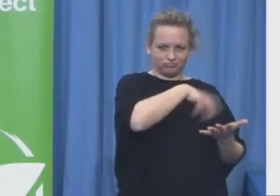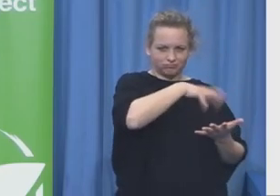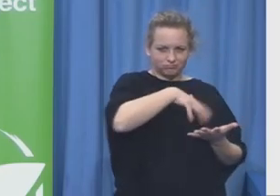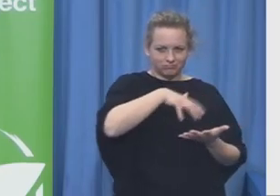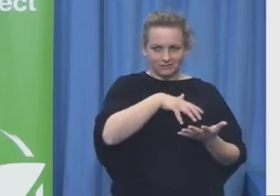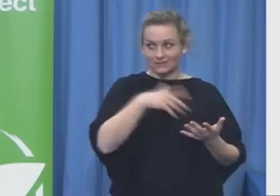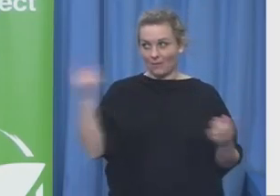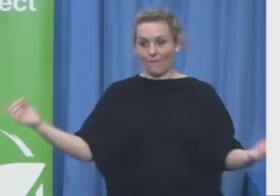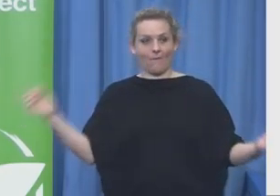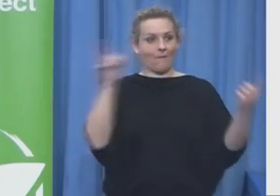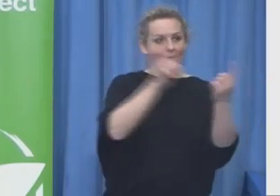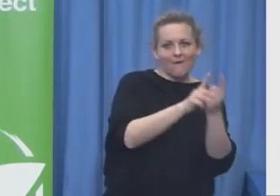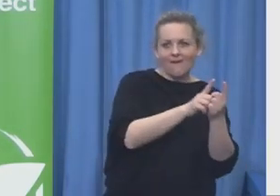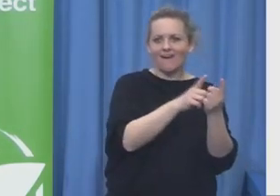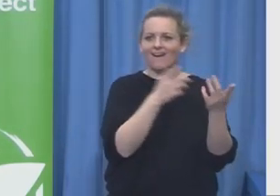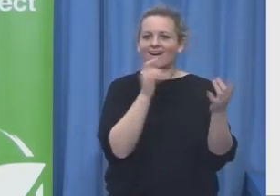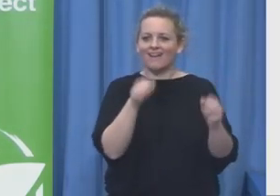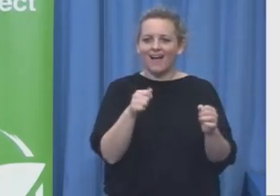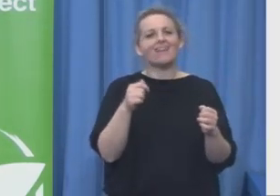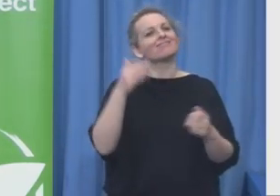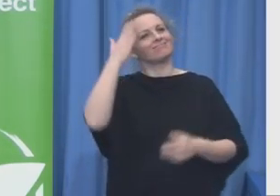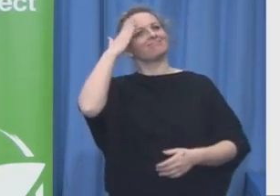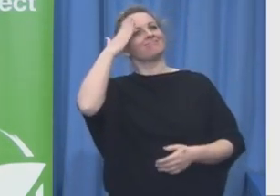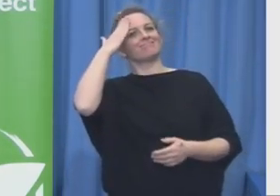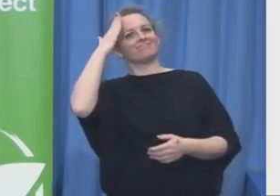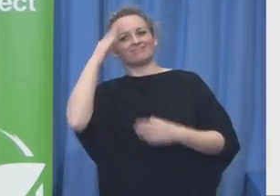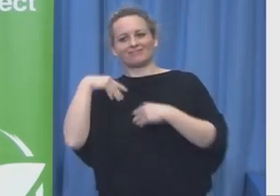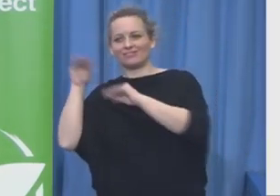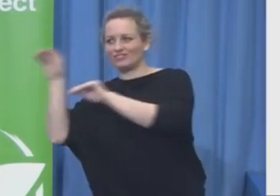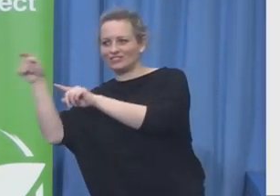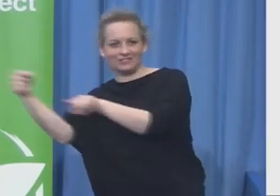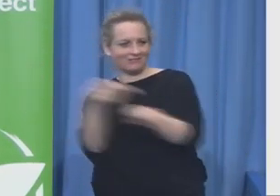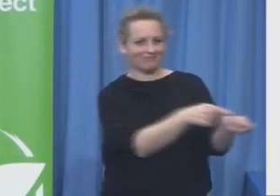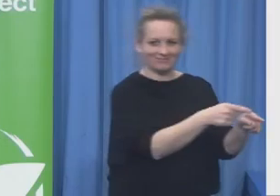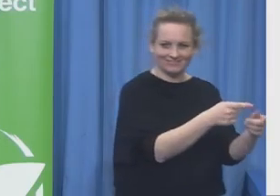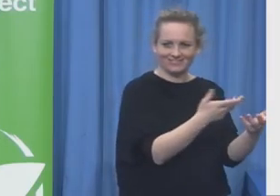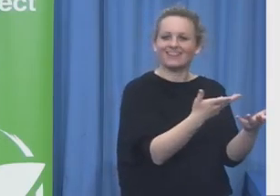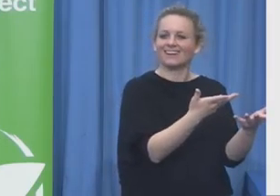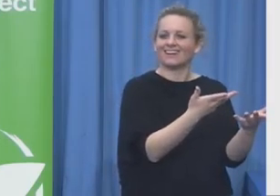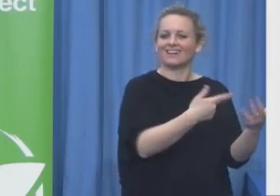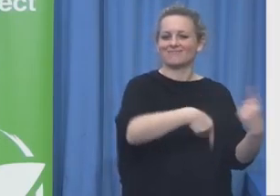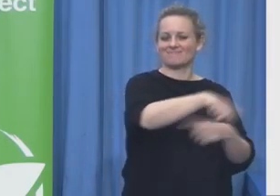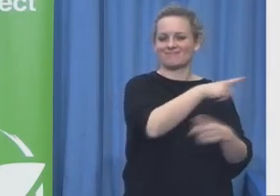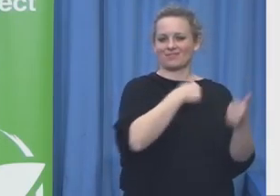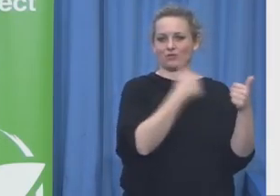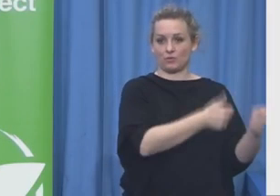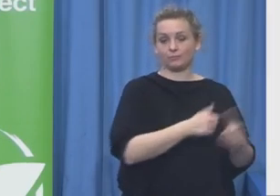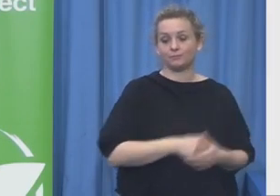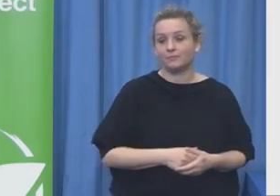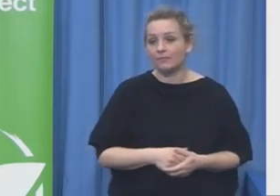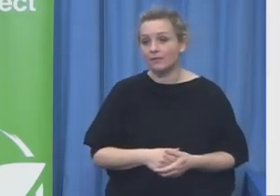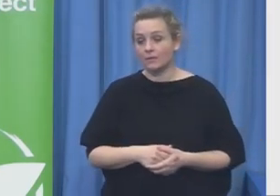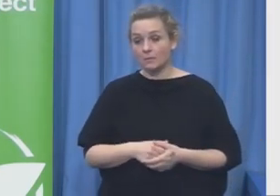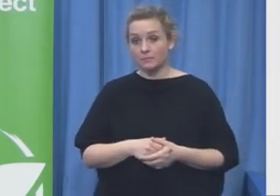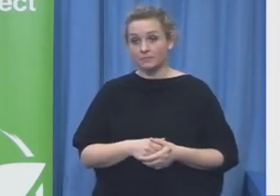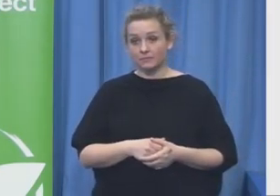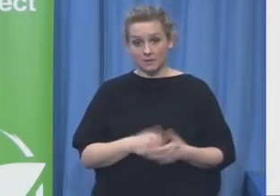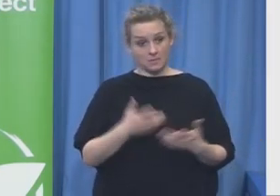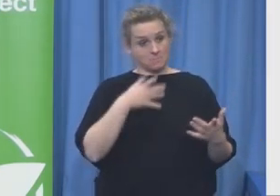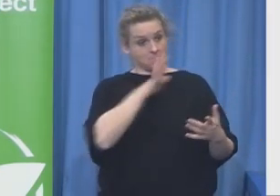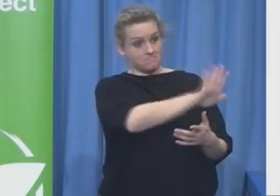And this is really important because the goal is for people to be marketable and to gain competitive